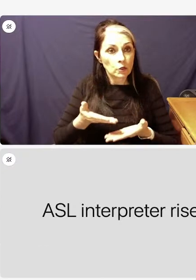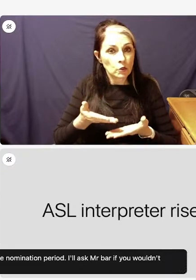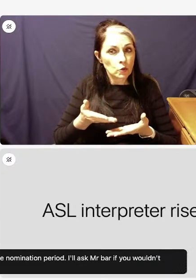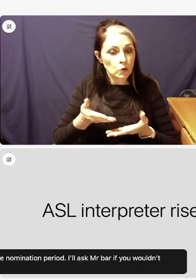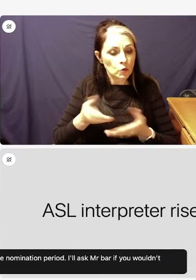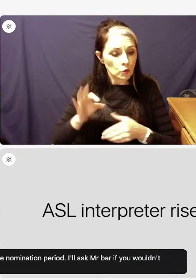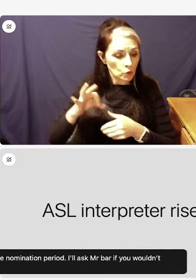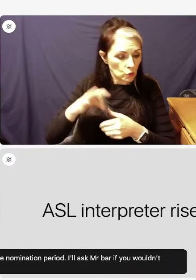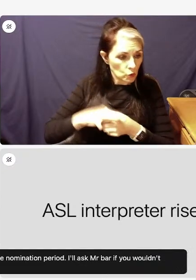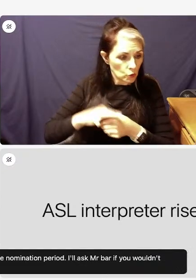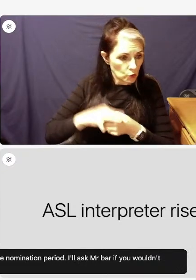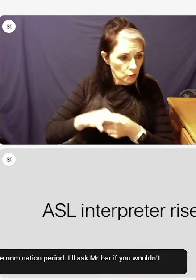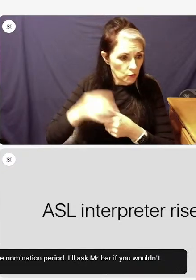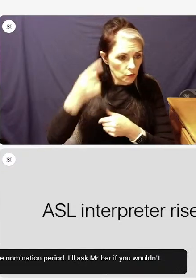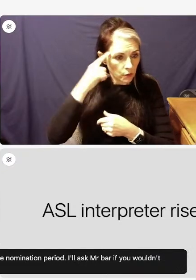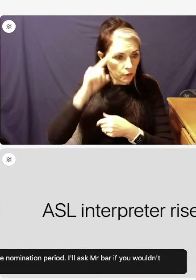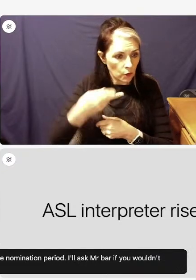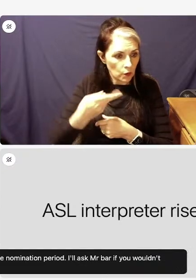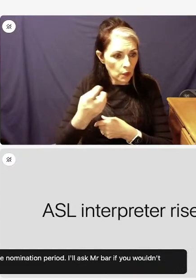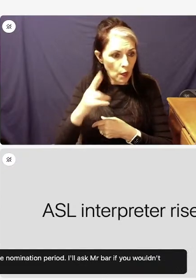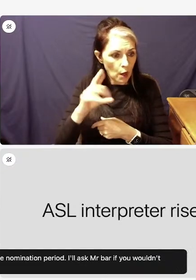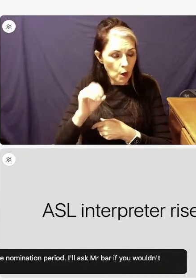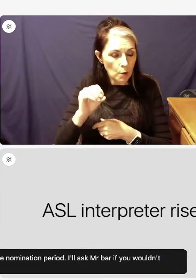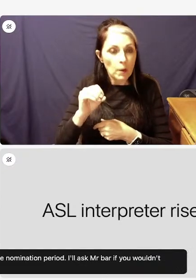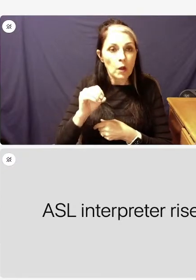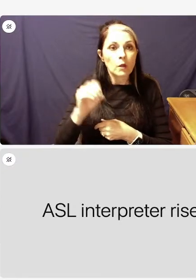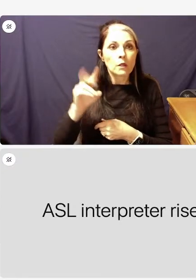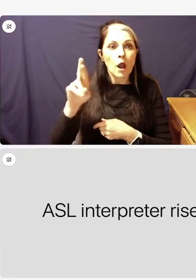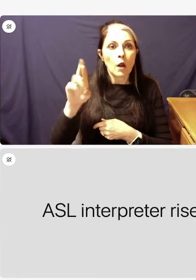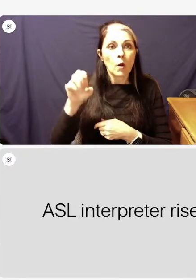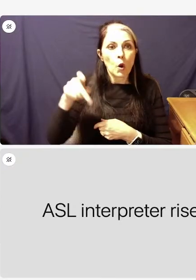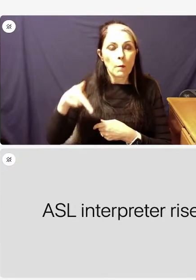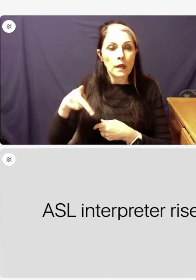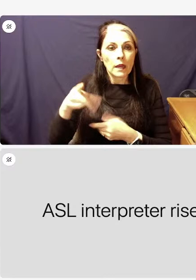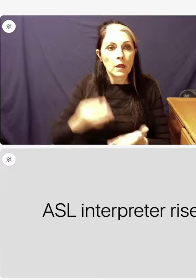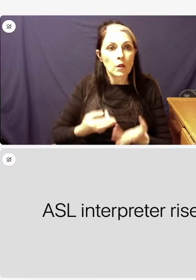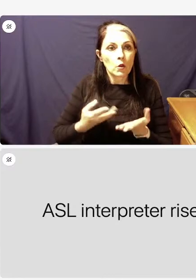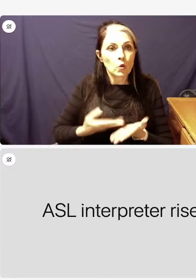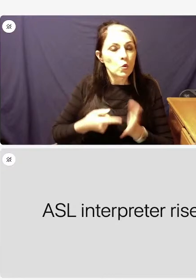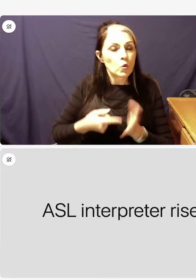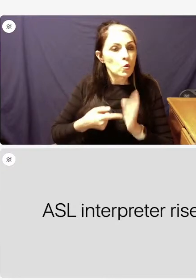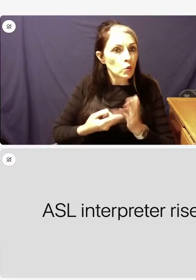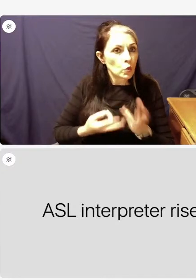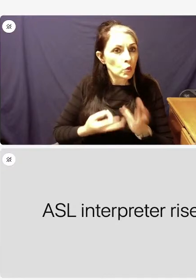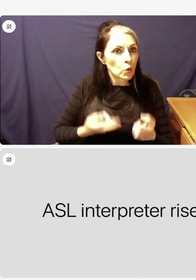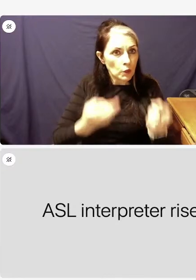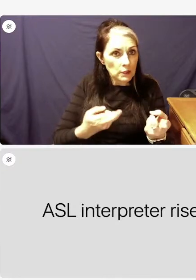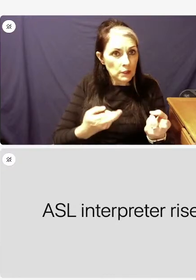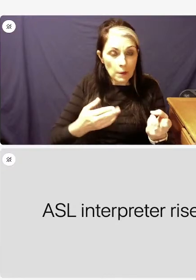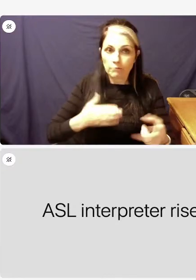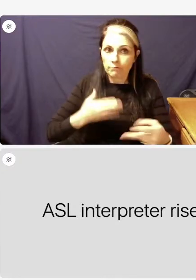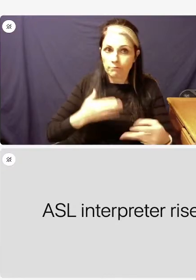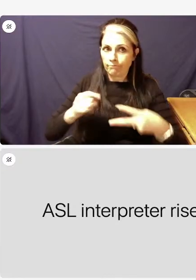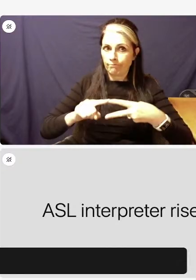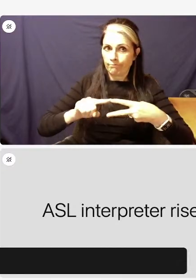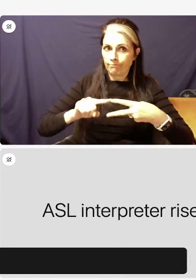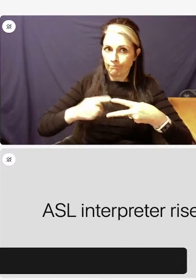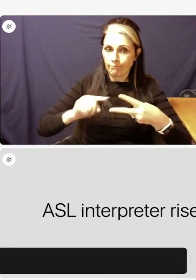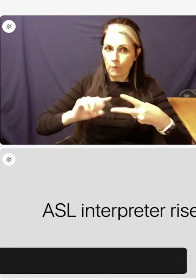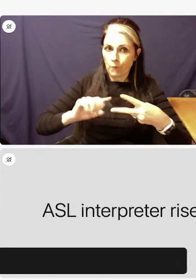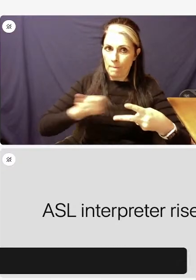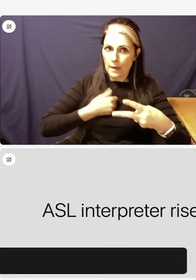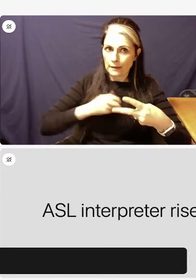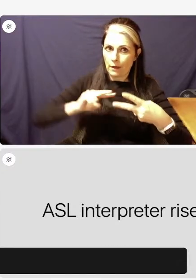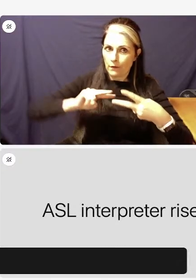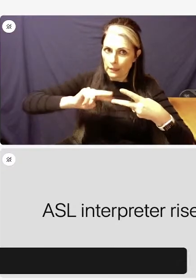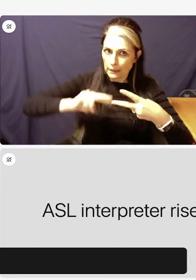as uh rop uh representative okay and i'm happy to second that so we've got a motion and a second to point